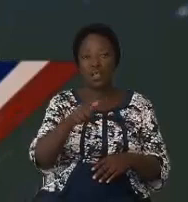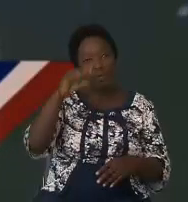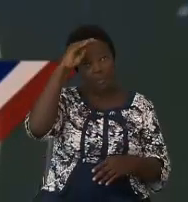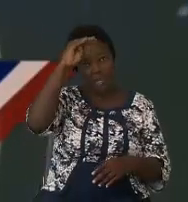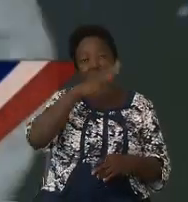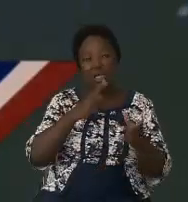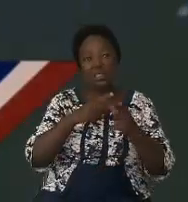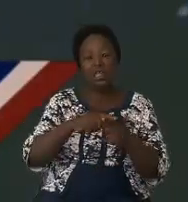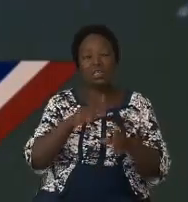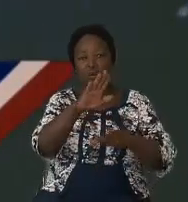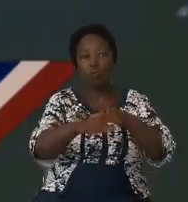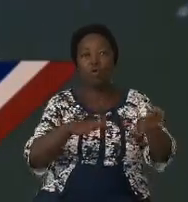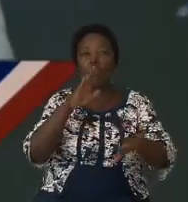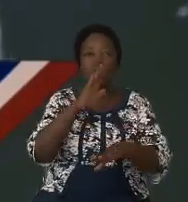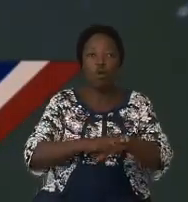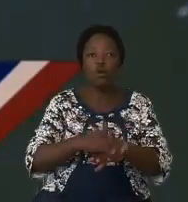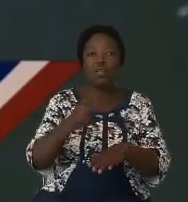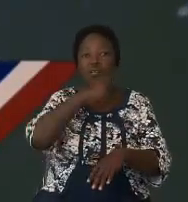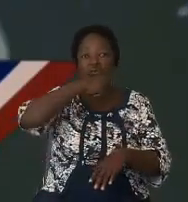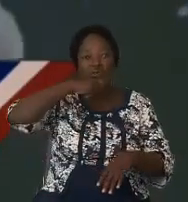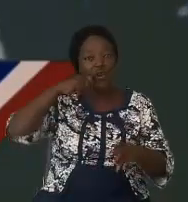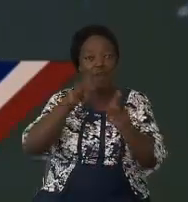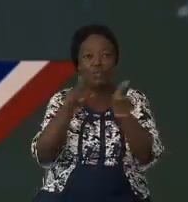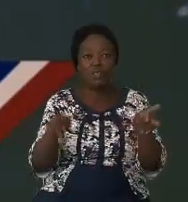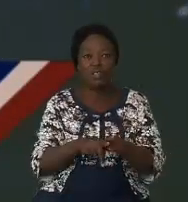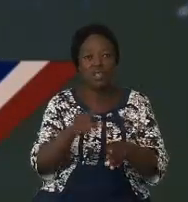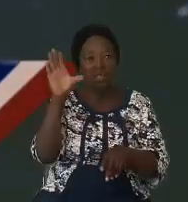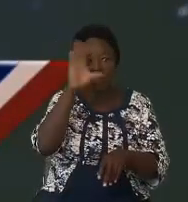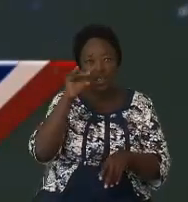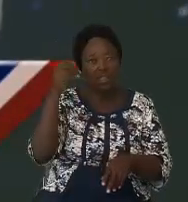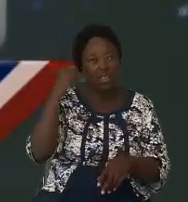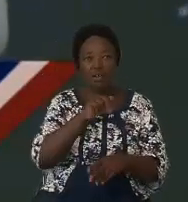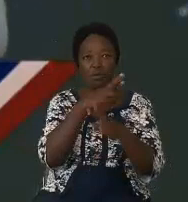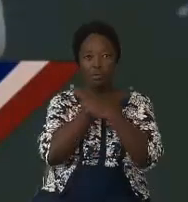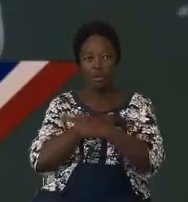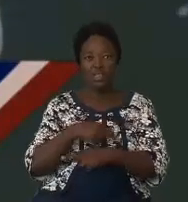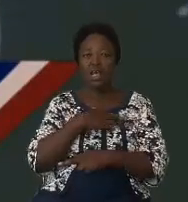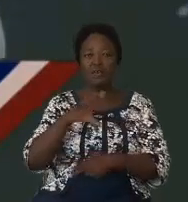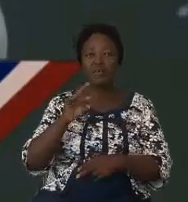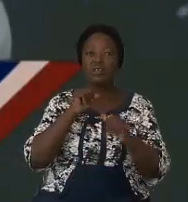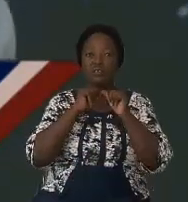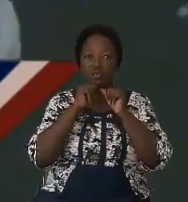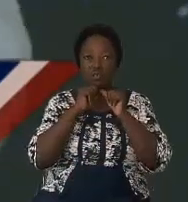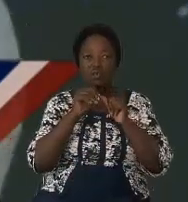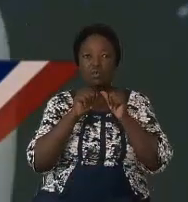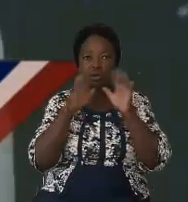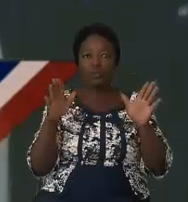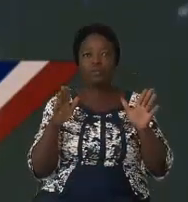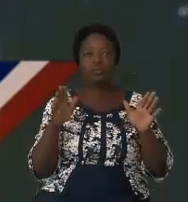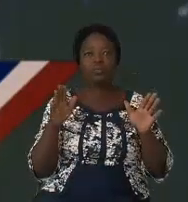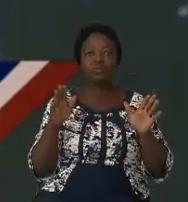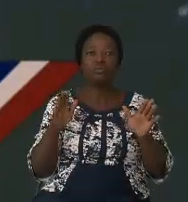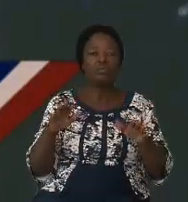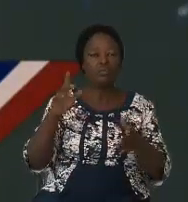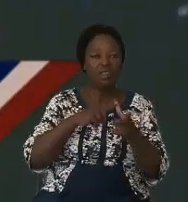man, and he walketh through dry places, seeking rest and